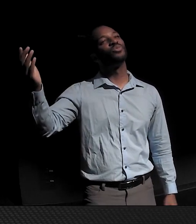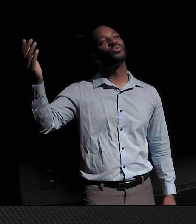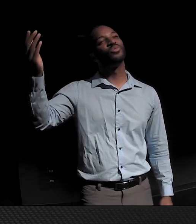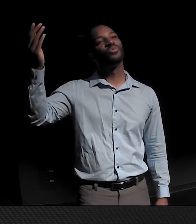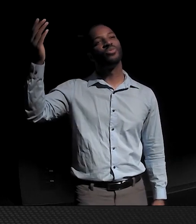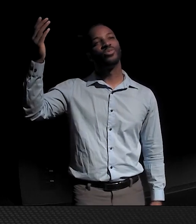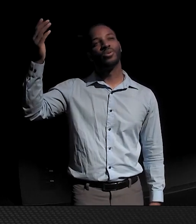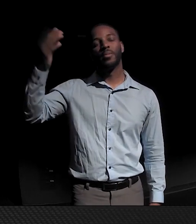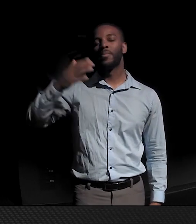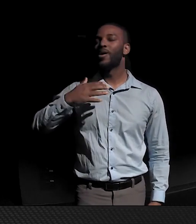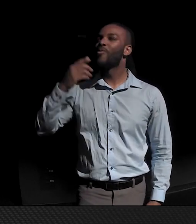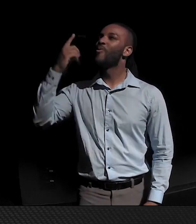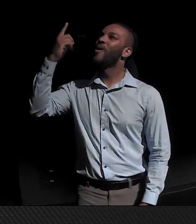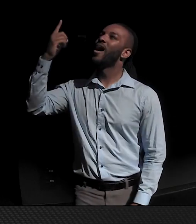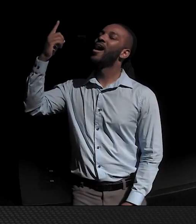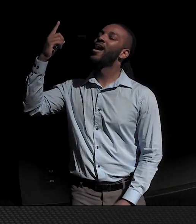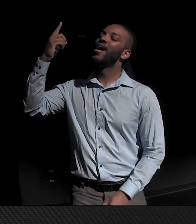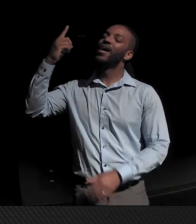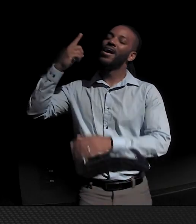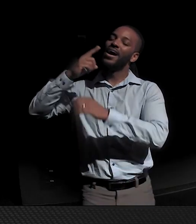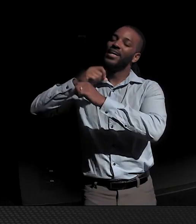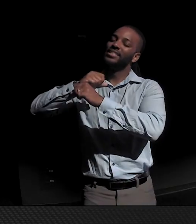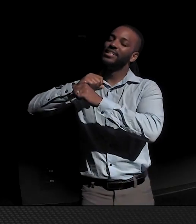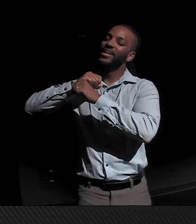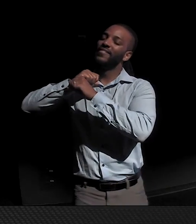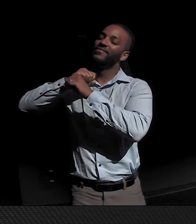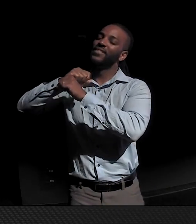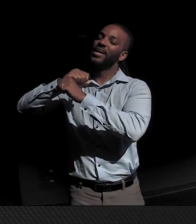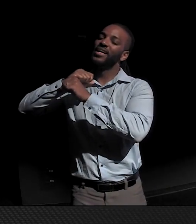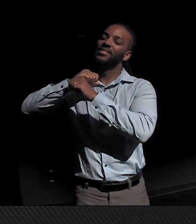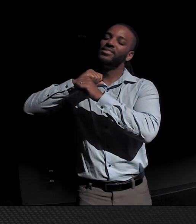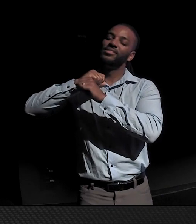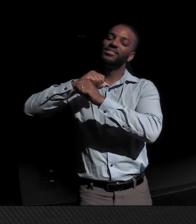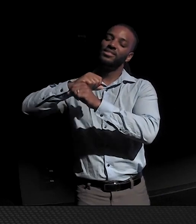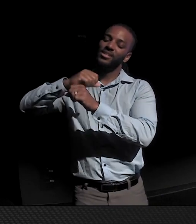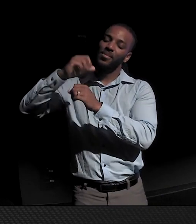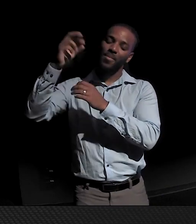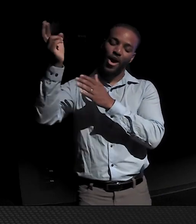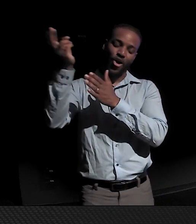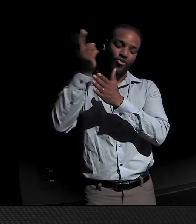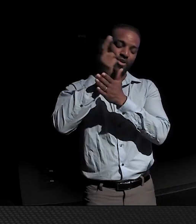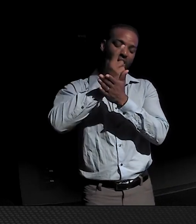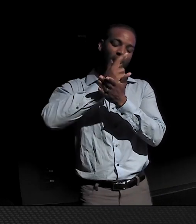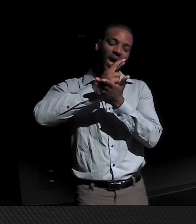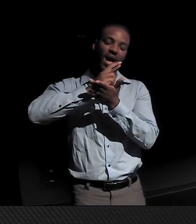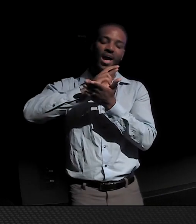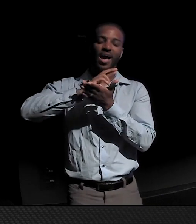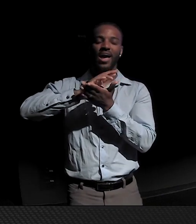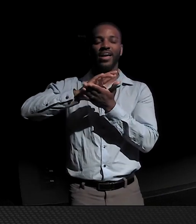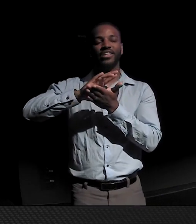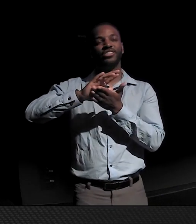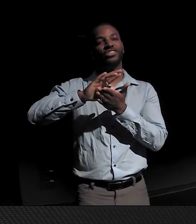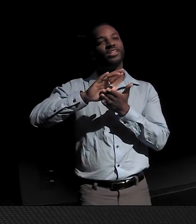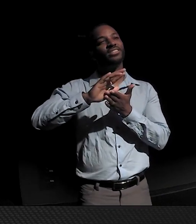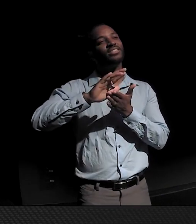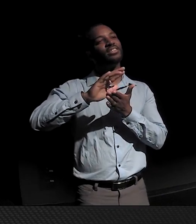need you. My one defense, my